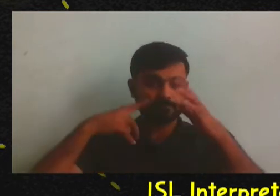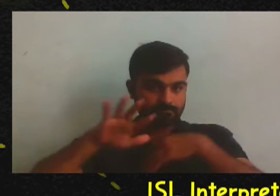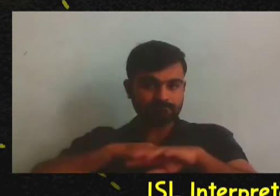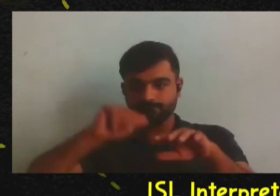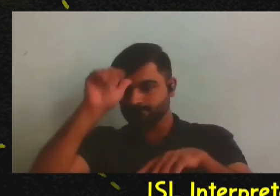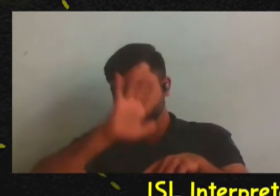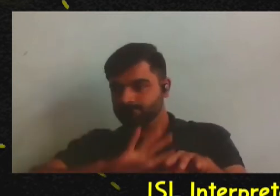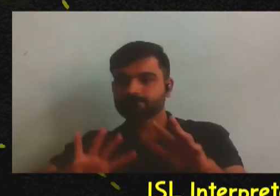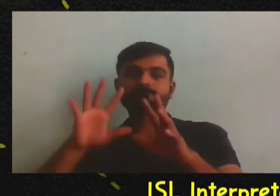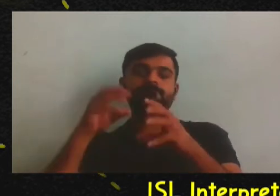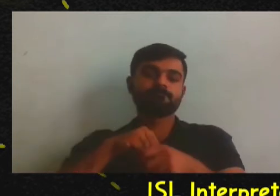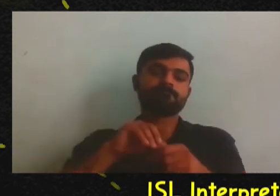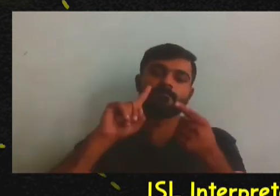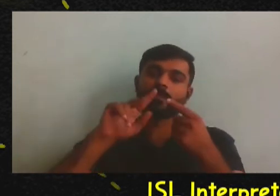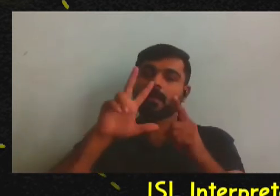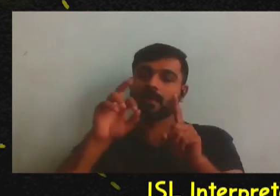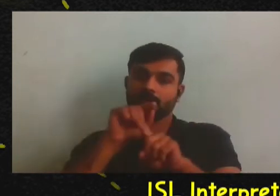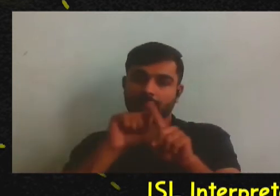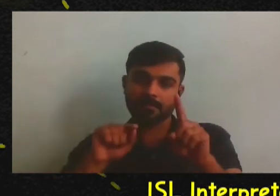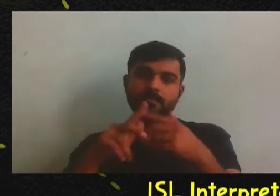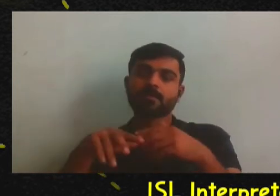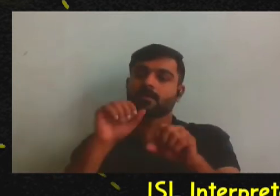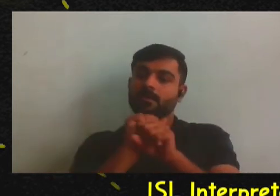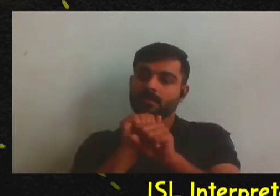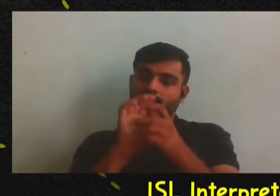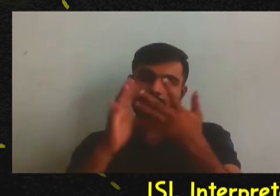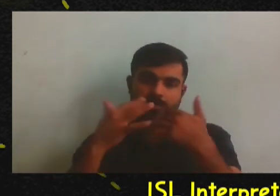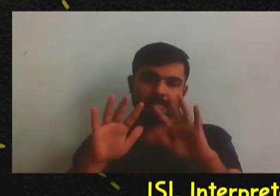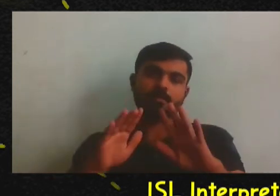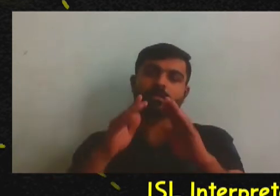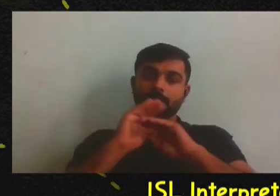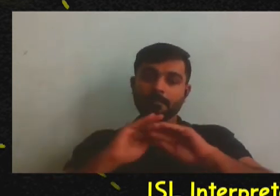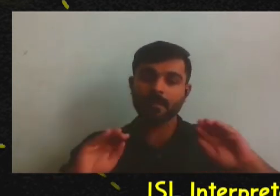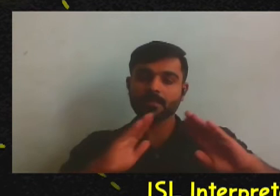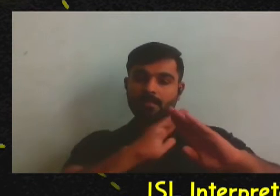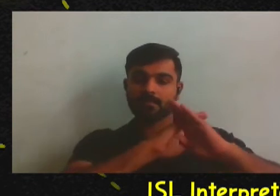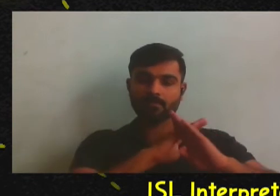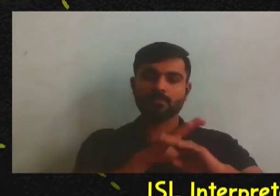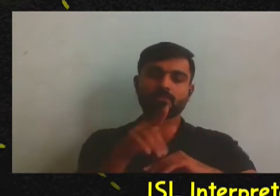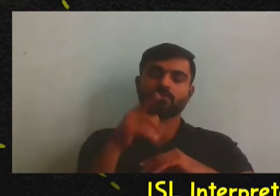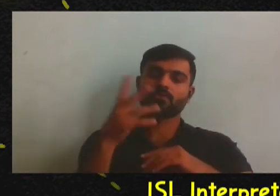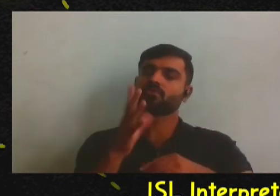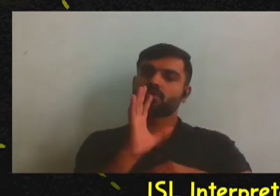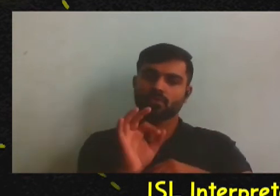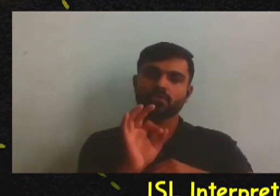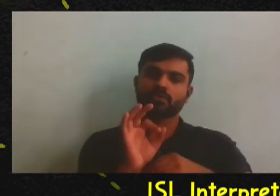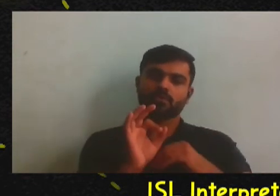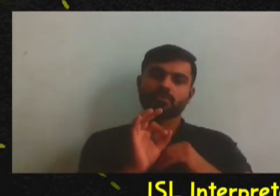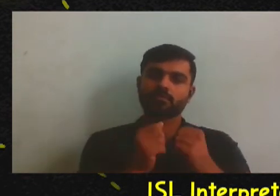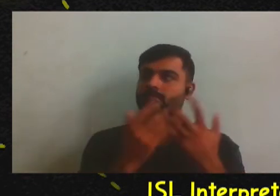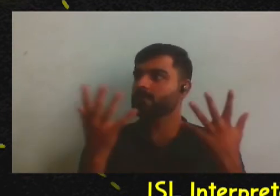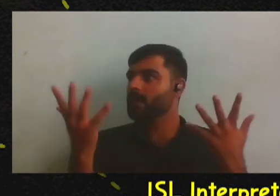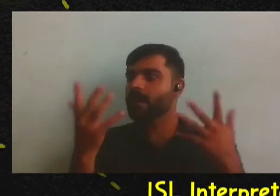suicide have grown by 80%. We've done work on child protection. So absolutely, a lot of disturbing data points come to